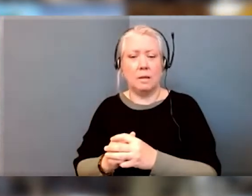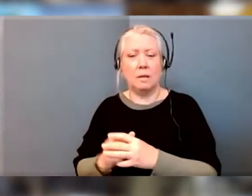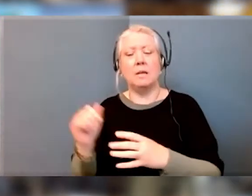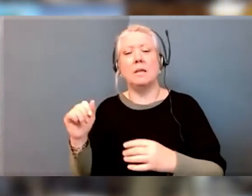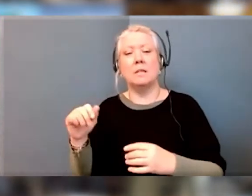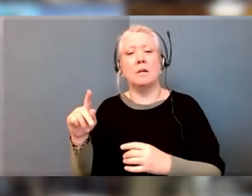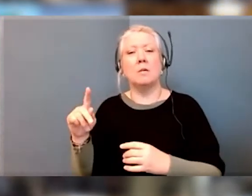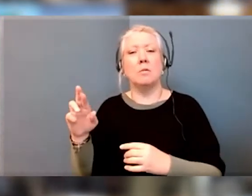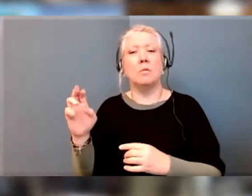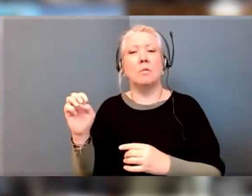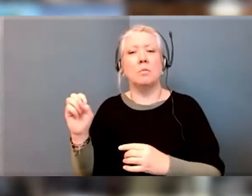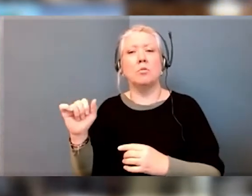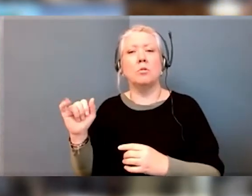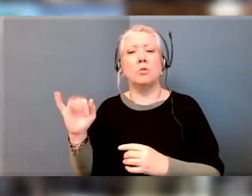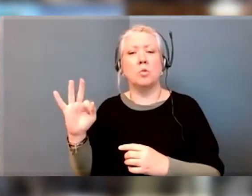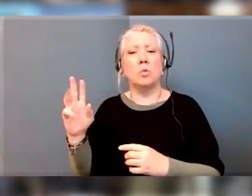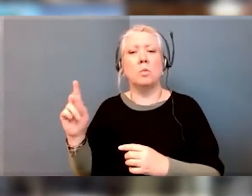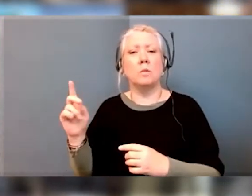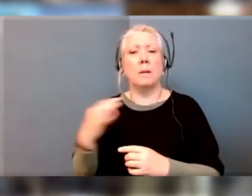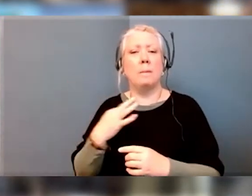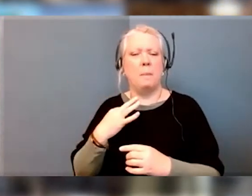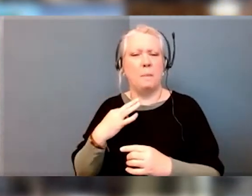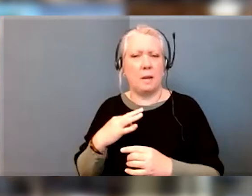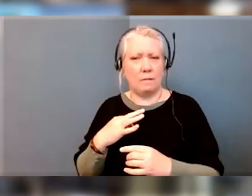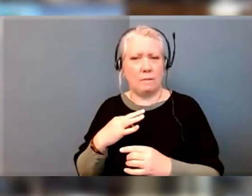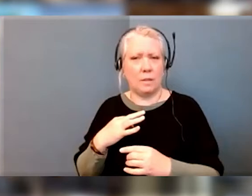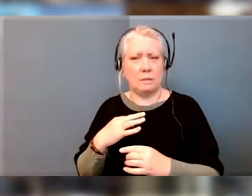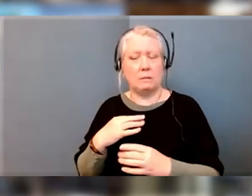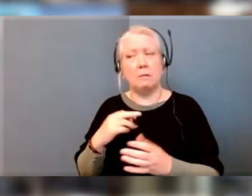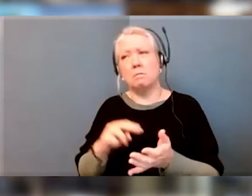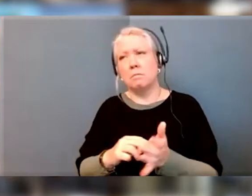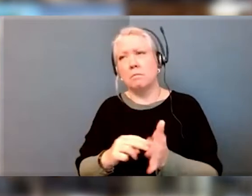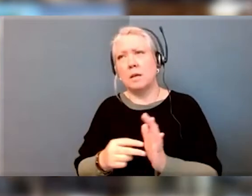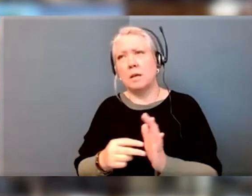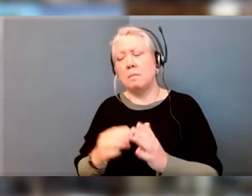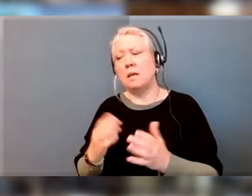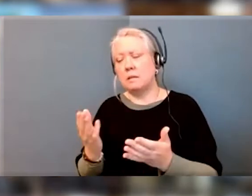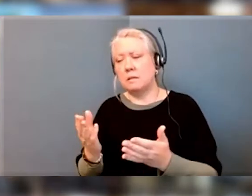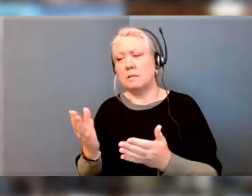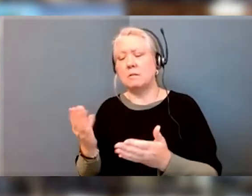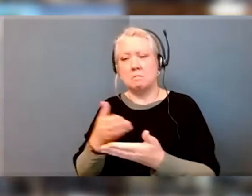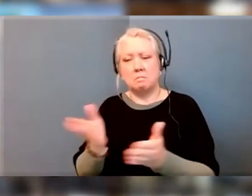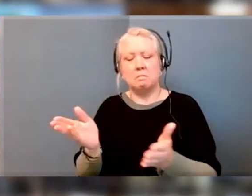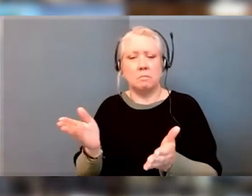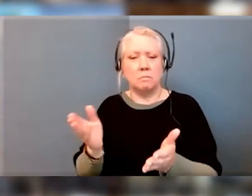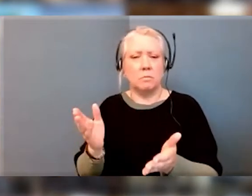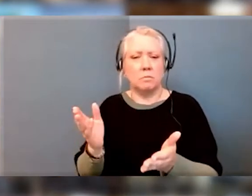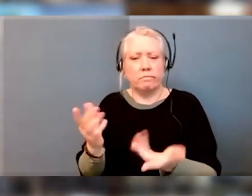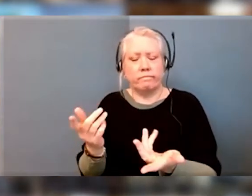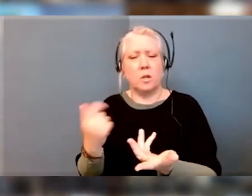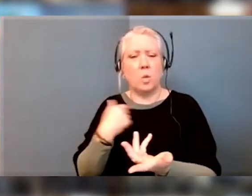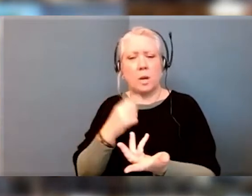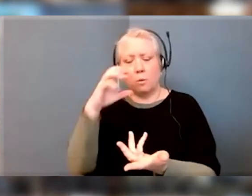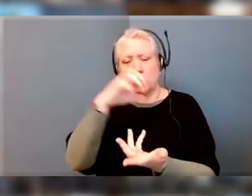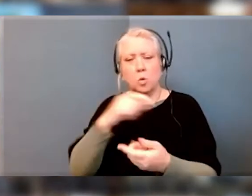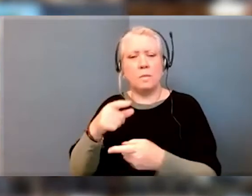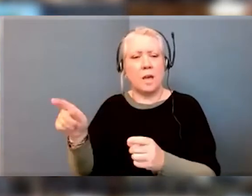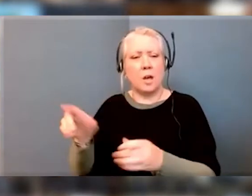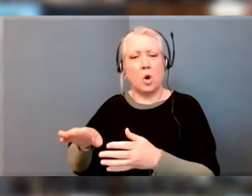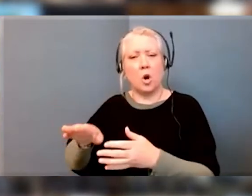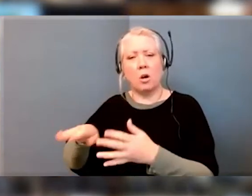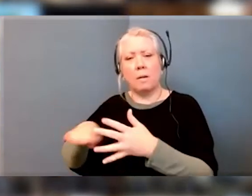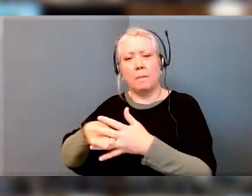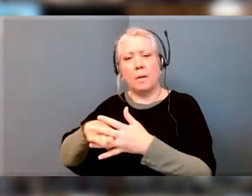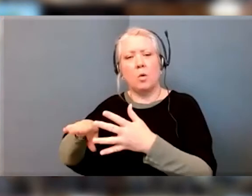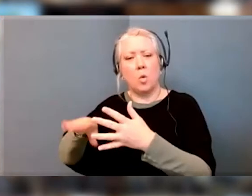This means clientele who are generally presumed to be principally low or moderate income. These include abused children,